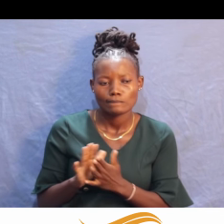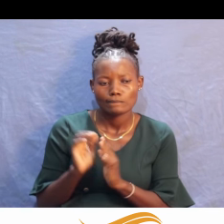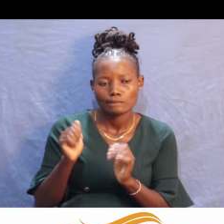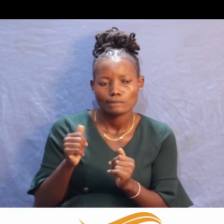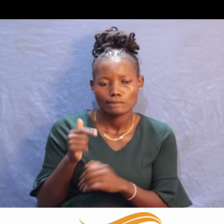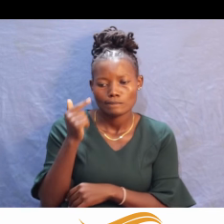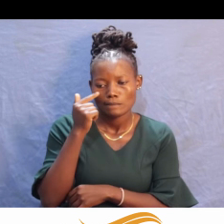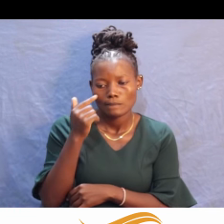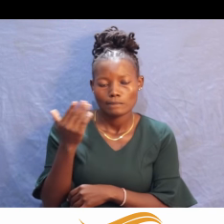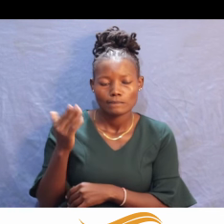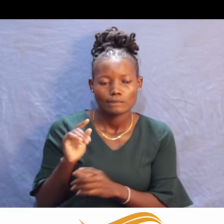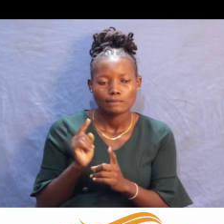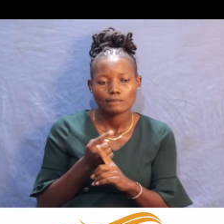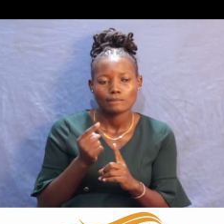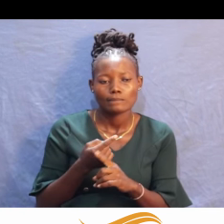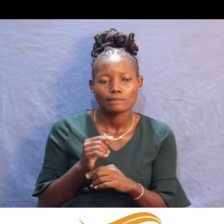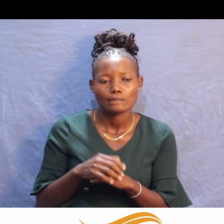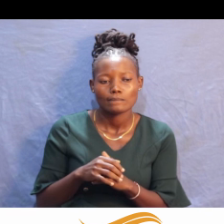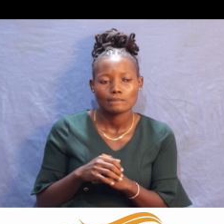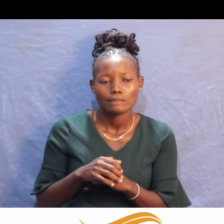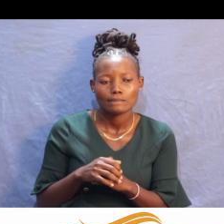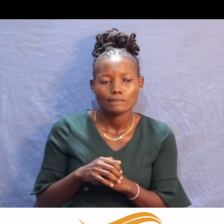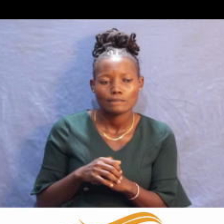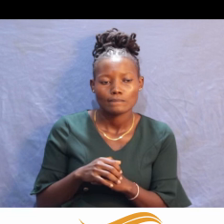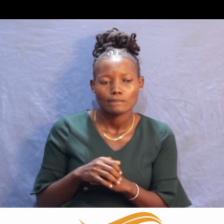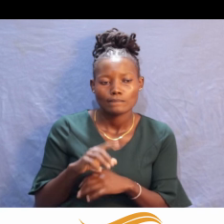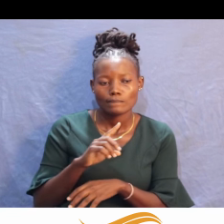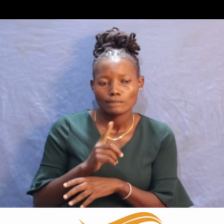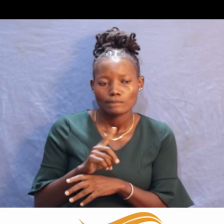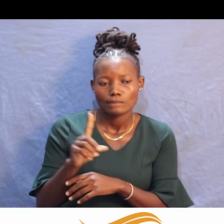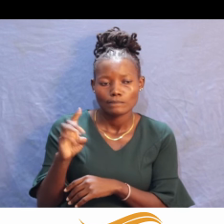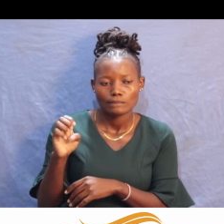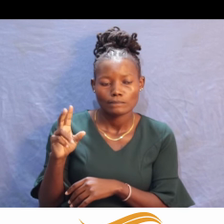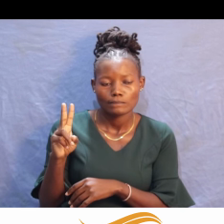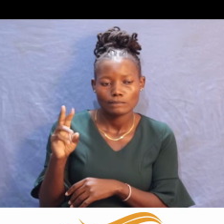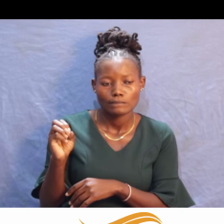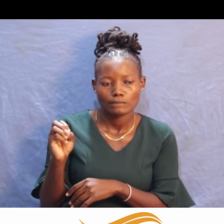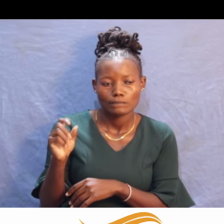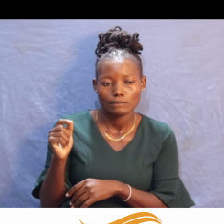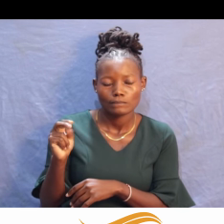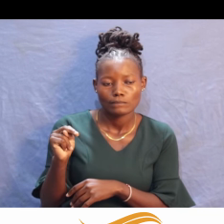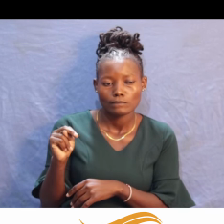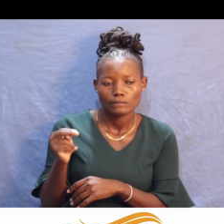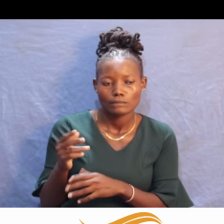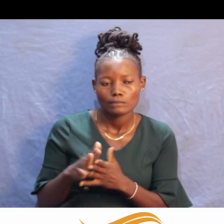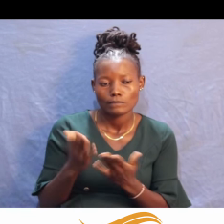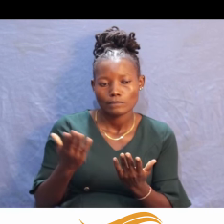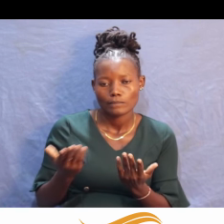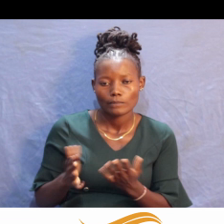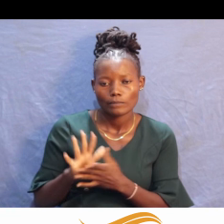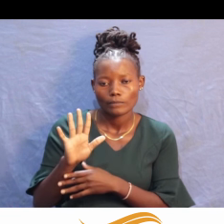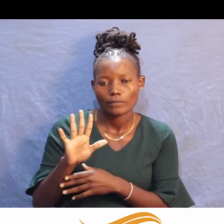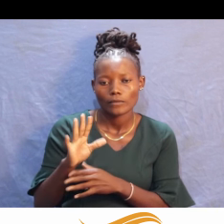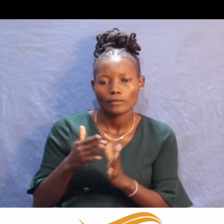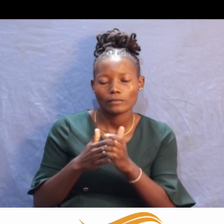line here is the amount of air you move per minute. We call that minute ventilation. At rest, that's about 5 gallons or about